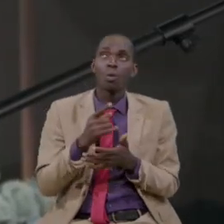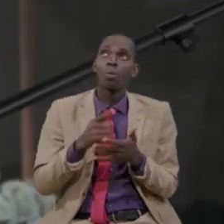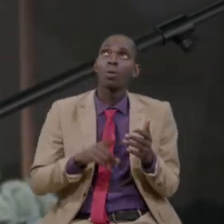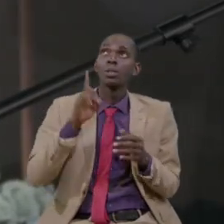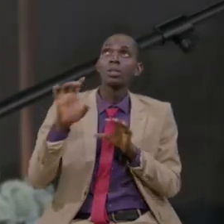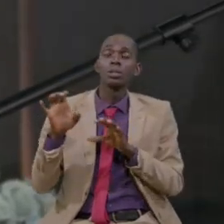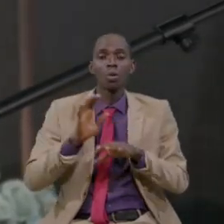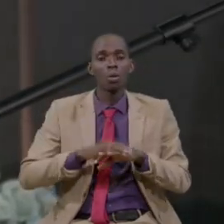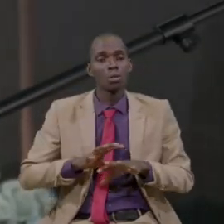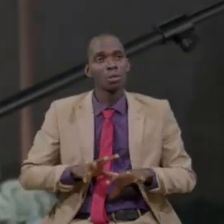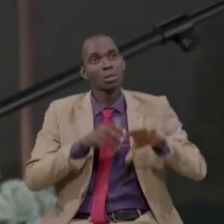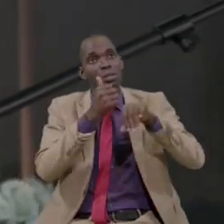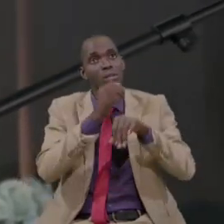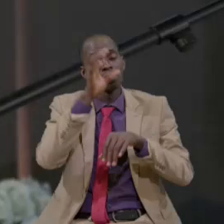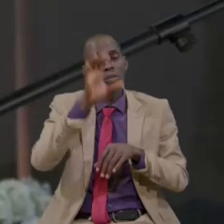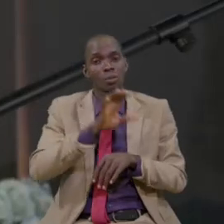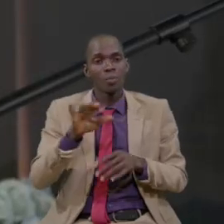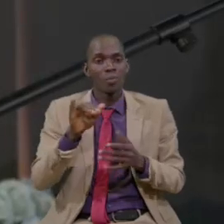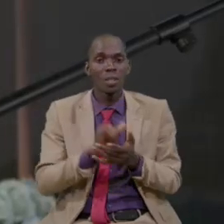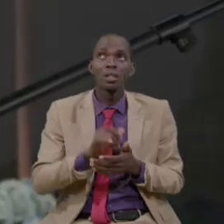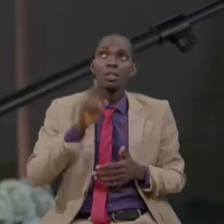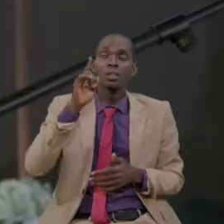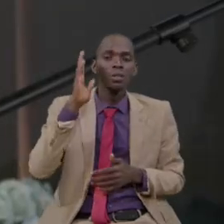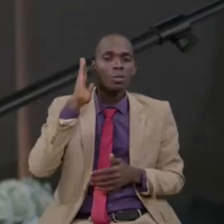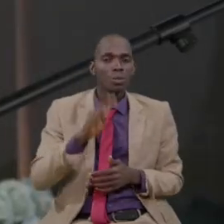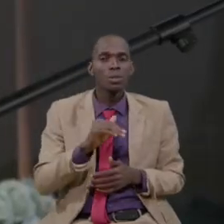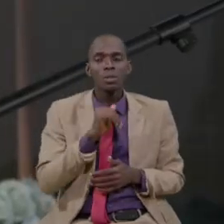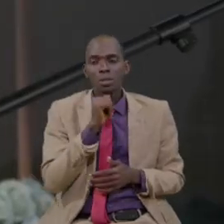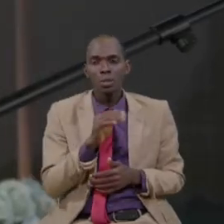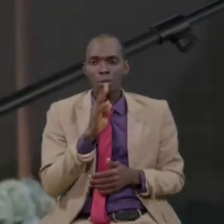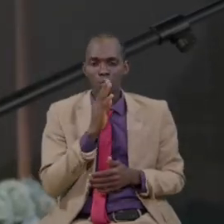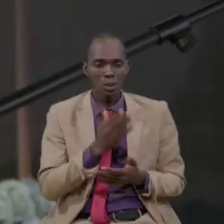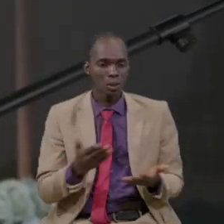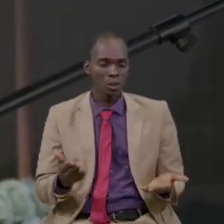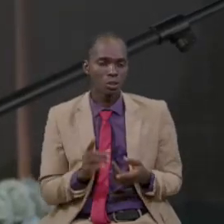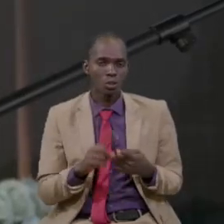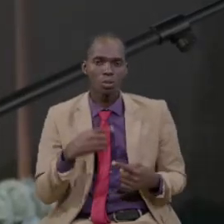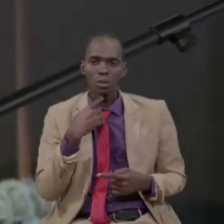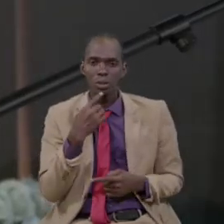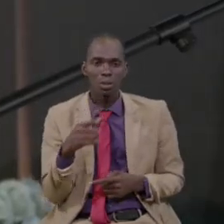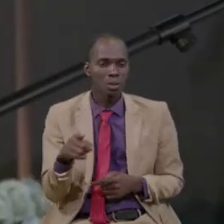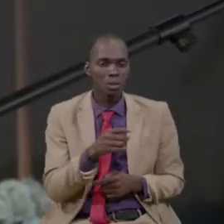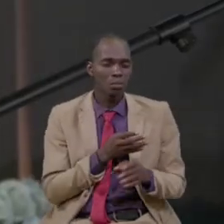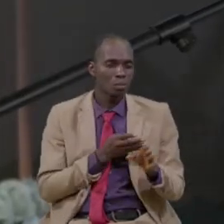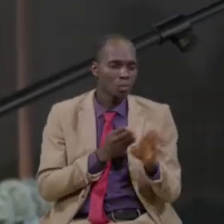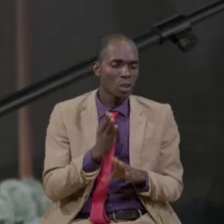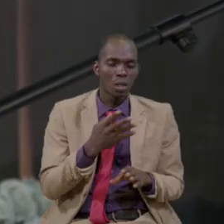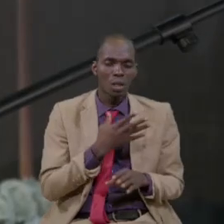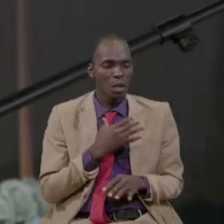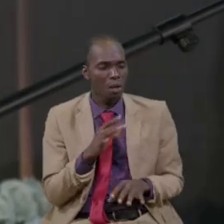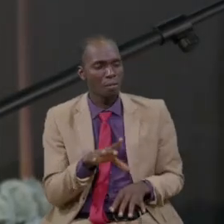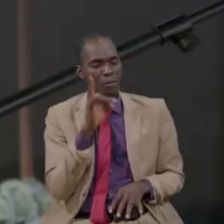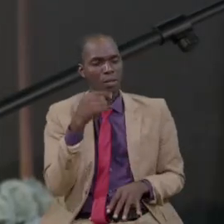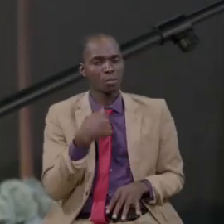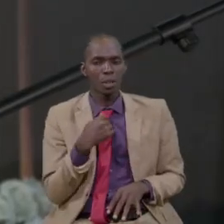he will not be here to be telling them directly. And then he points to me and he points to you and he